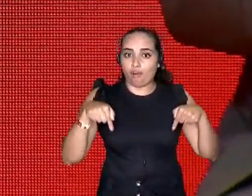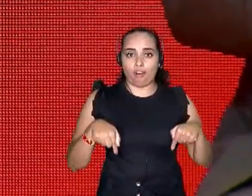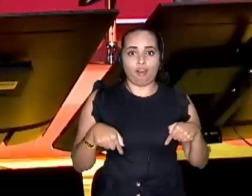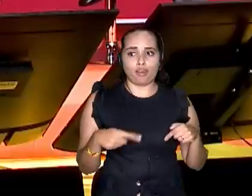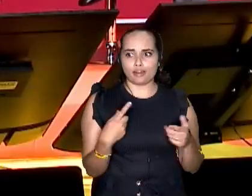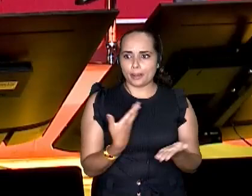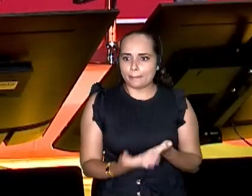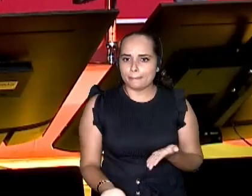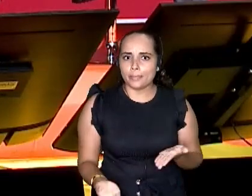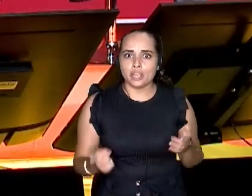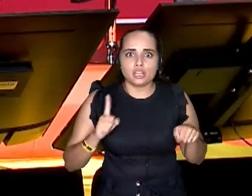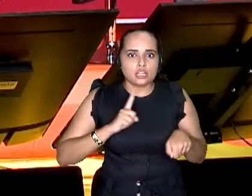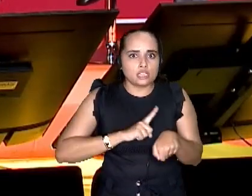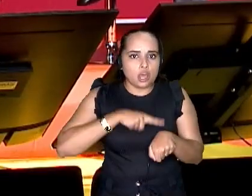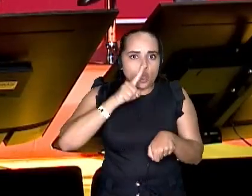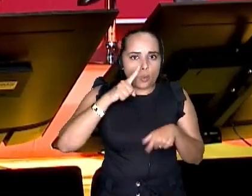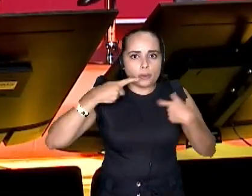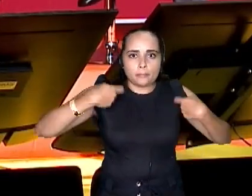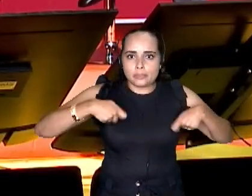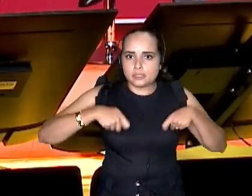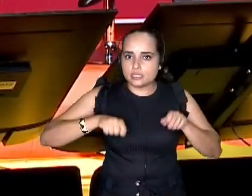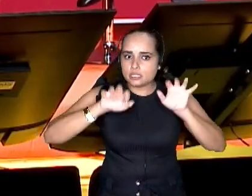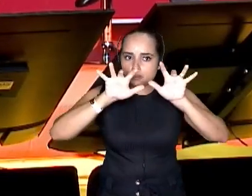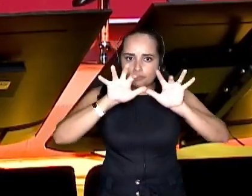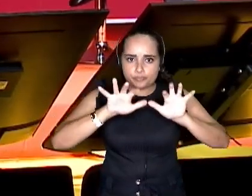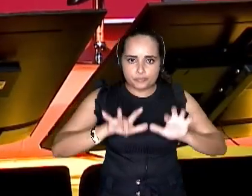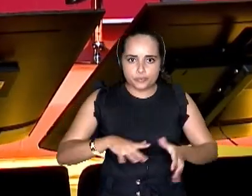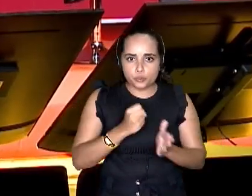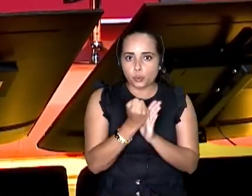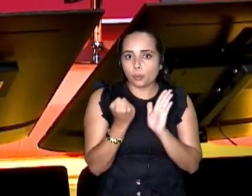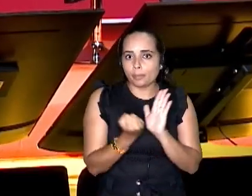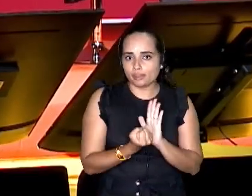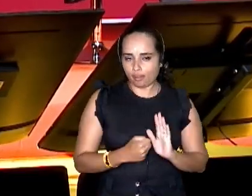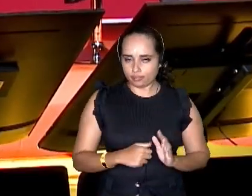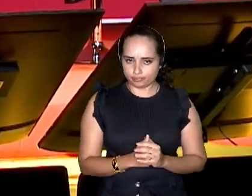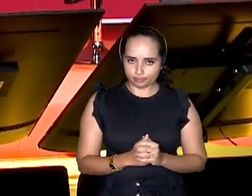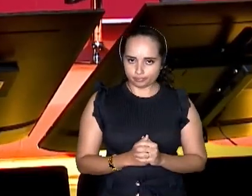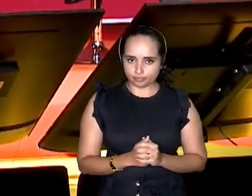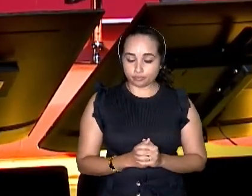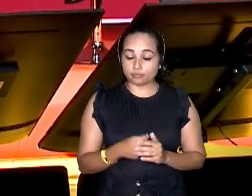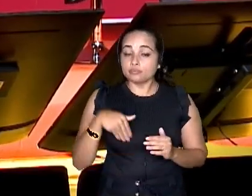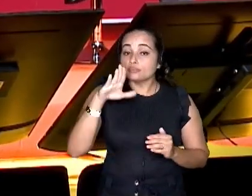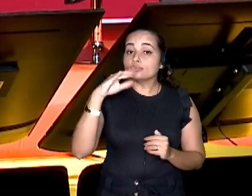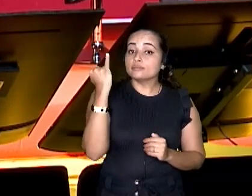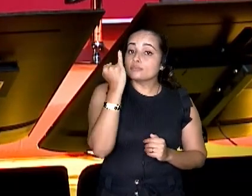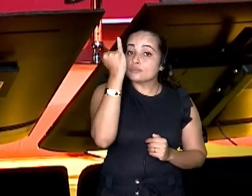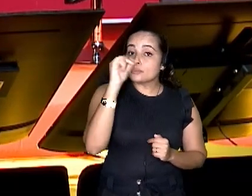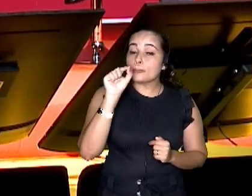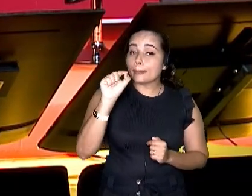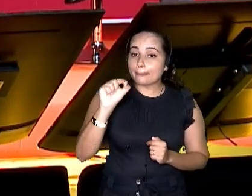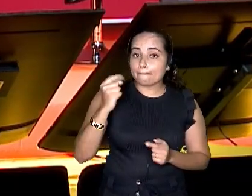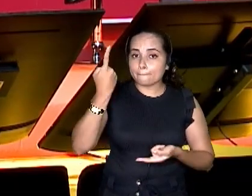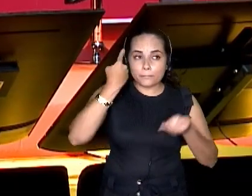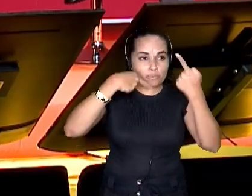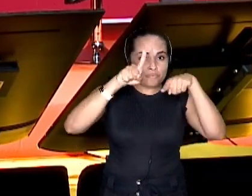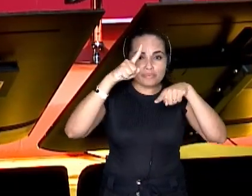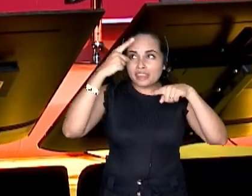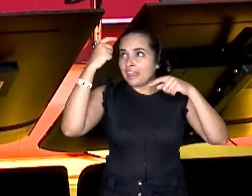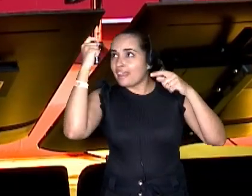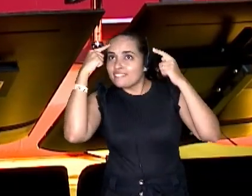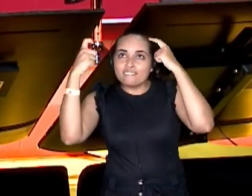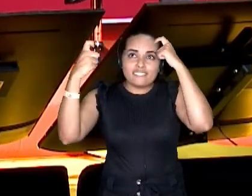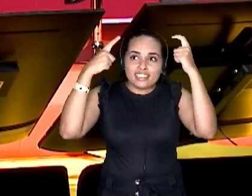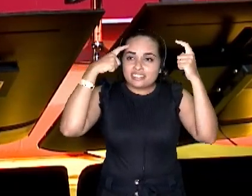go ahead. an example there is, but the important thing is not to reinvent the wheel, right? Because the reality is, the question is, well, I have